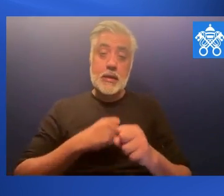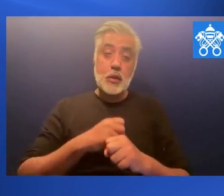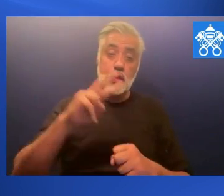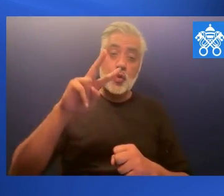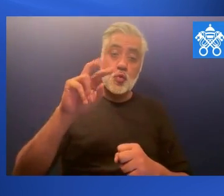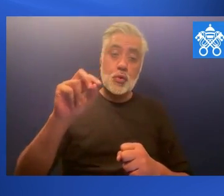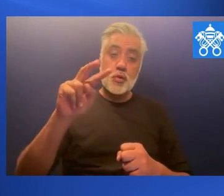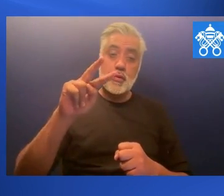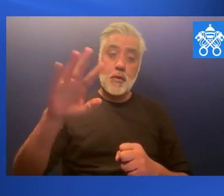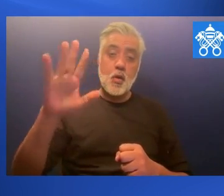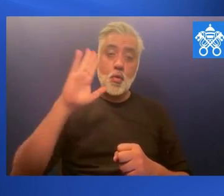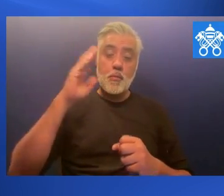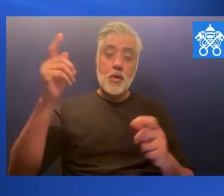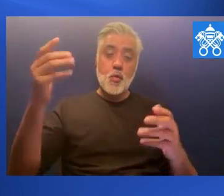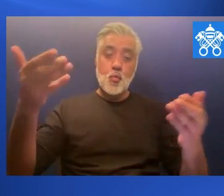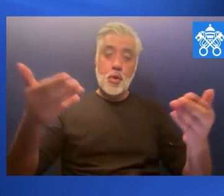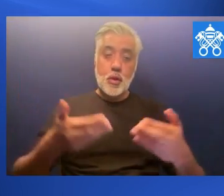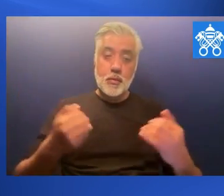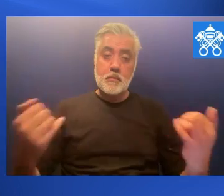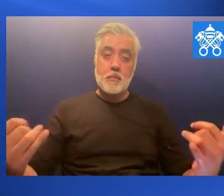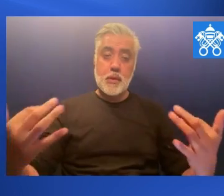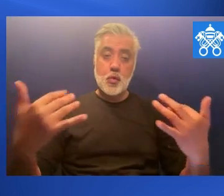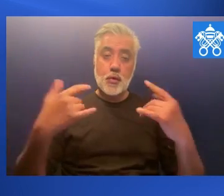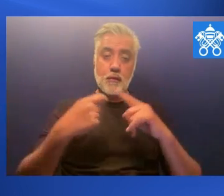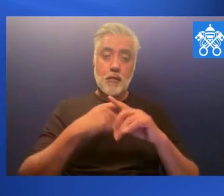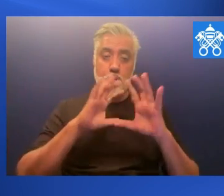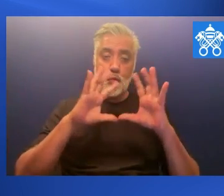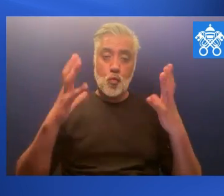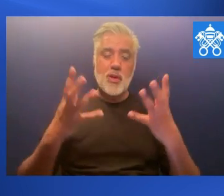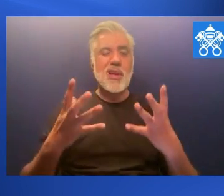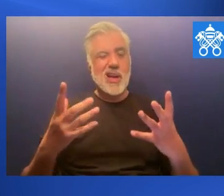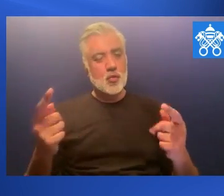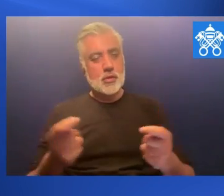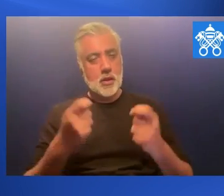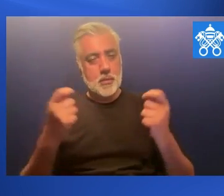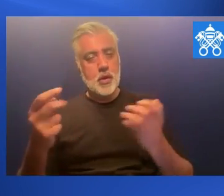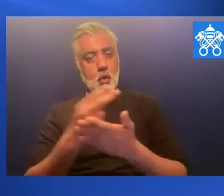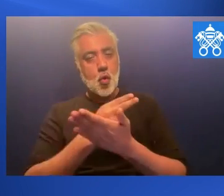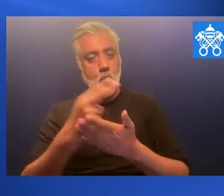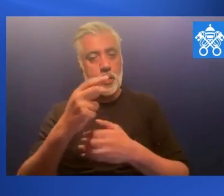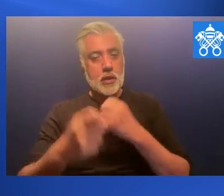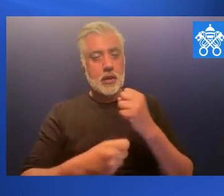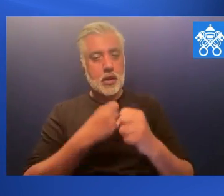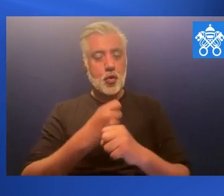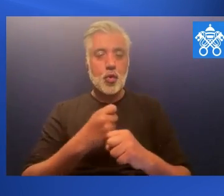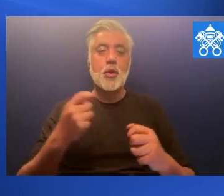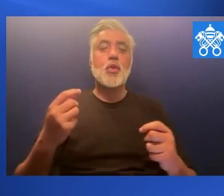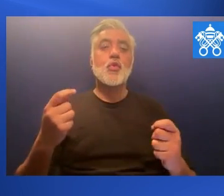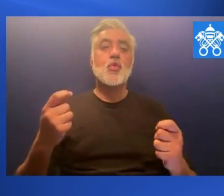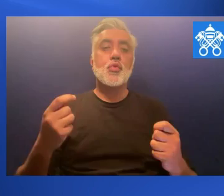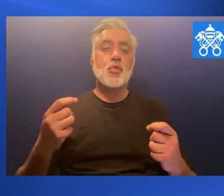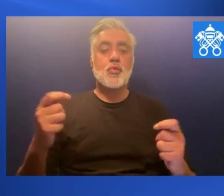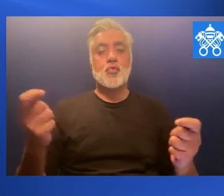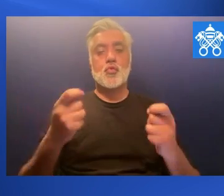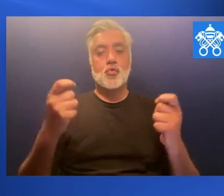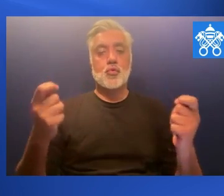the city of Rome, which in the year 2025 will be welcoming pilgrims from throughout the world as we celebrate the